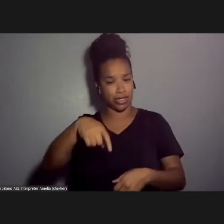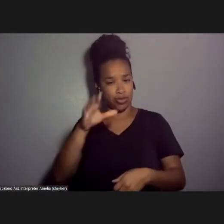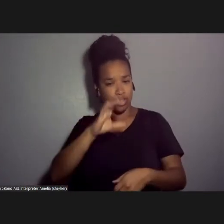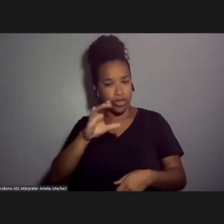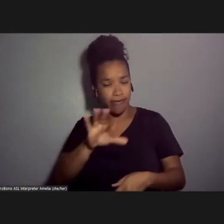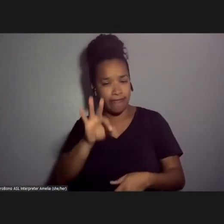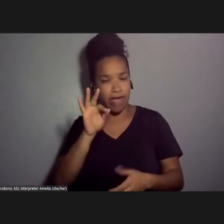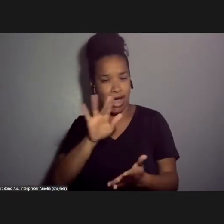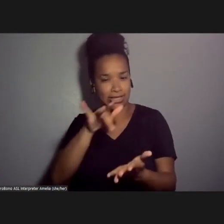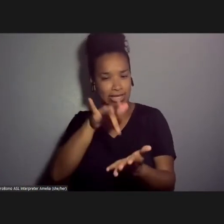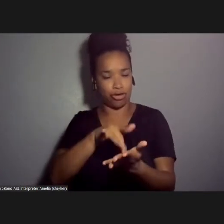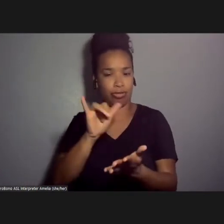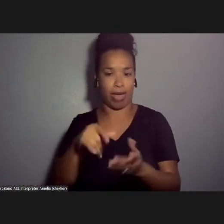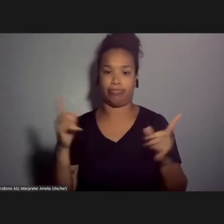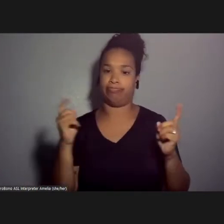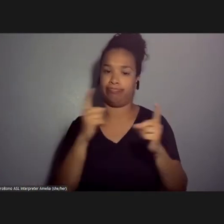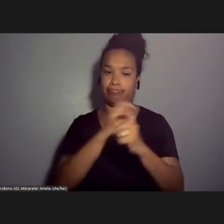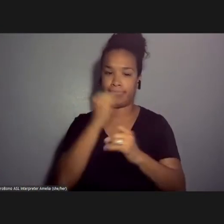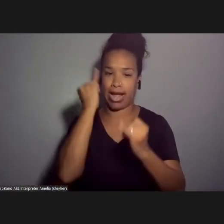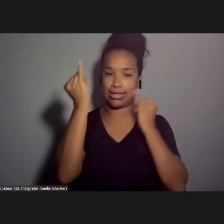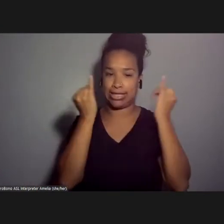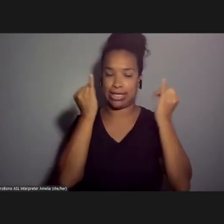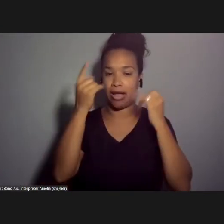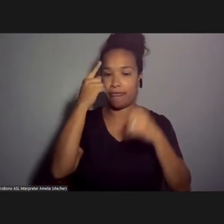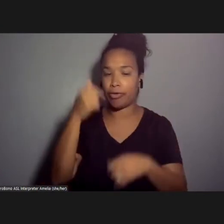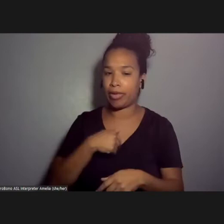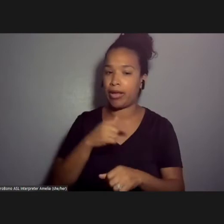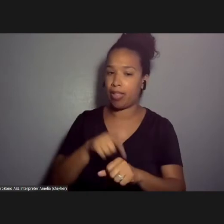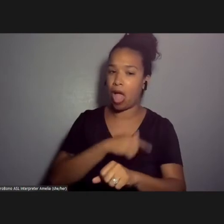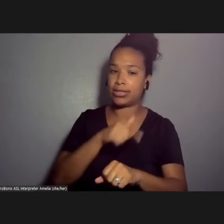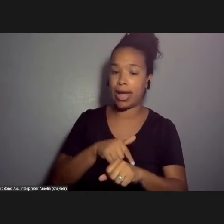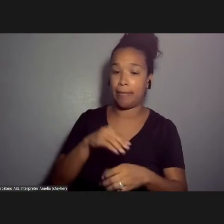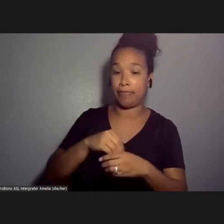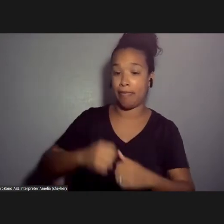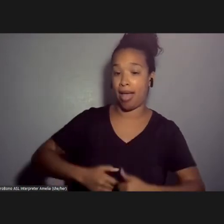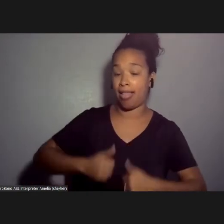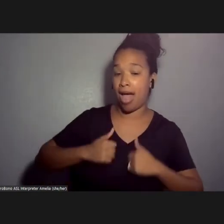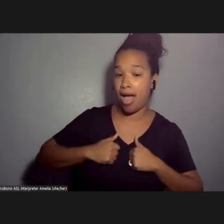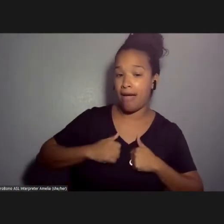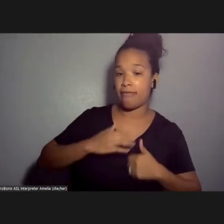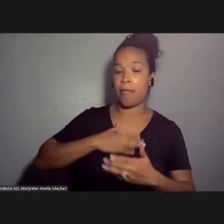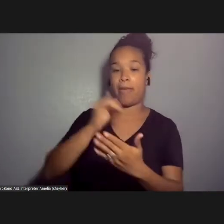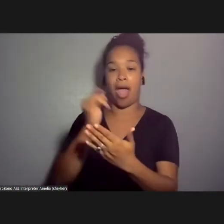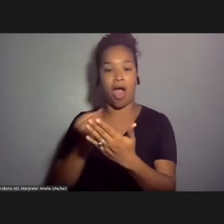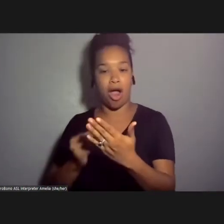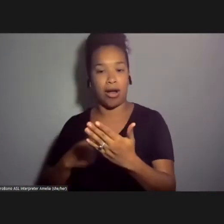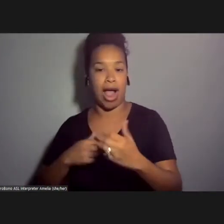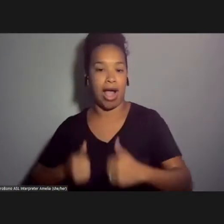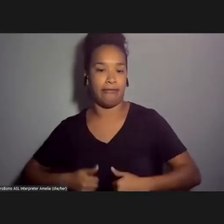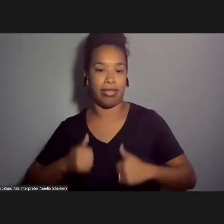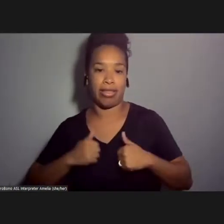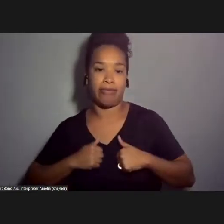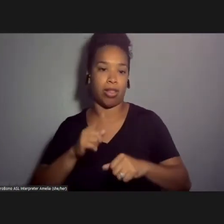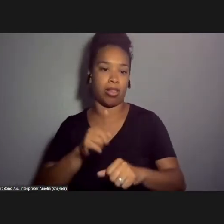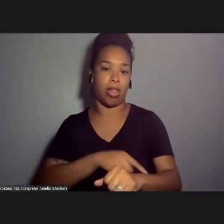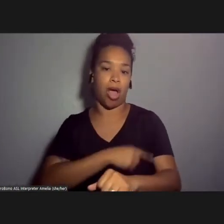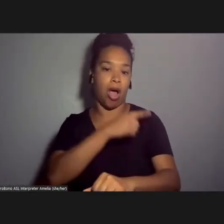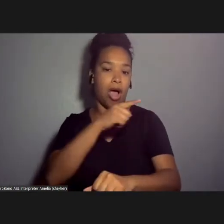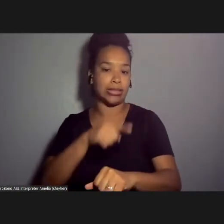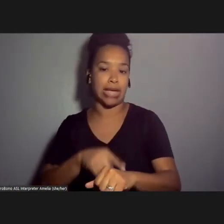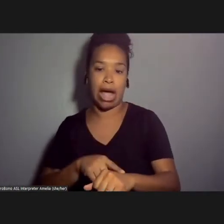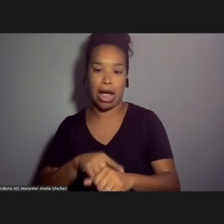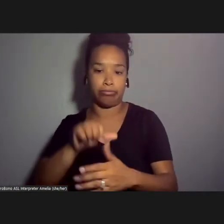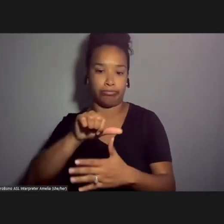time. In my life and in my art, I'd lived a long time at the periphery, waiting